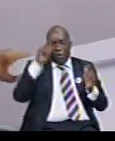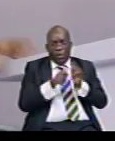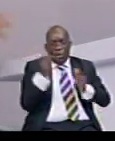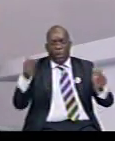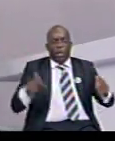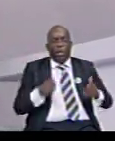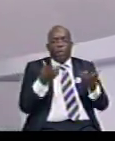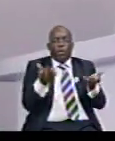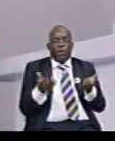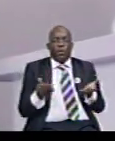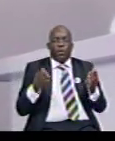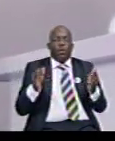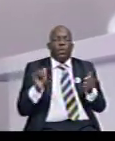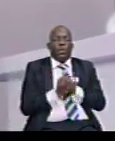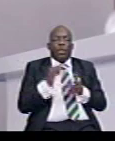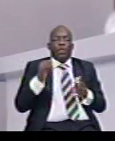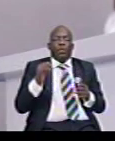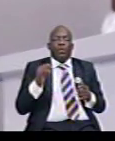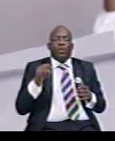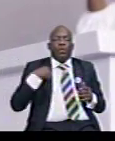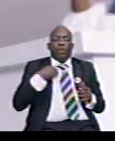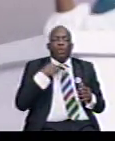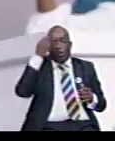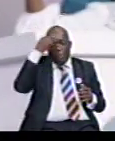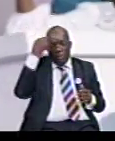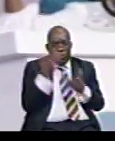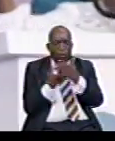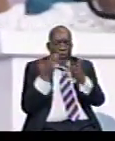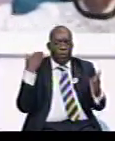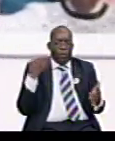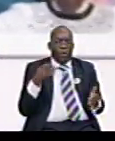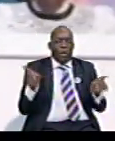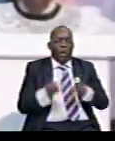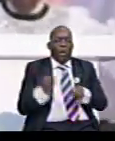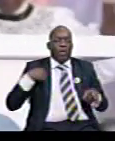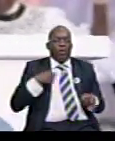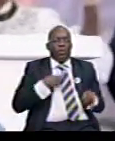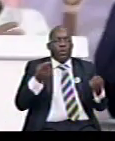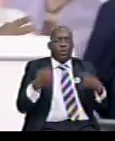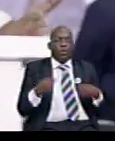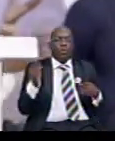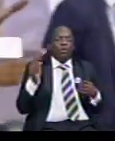have. And Lord, as we come this morning to every brother,